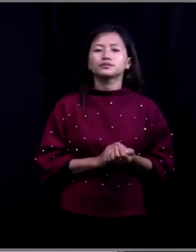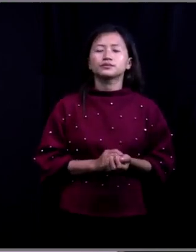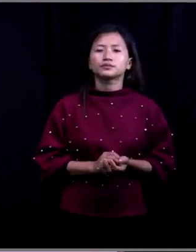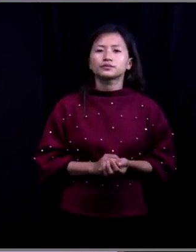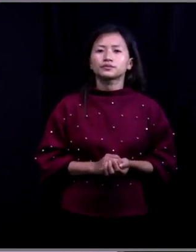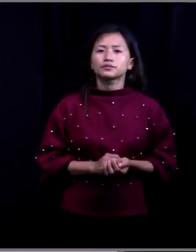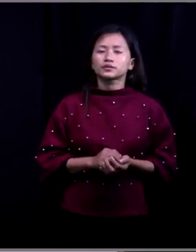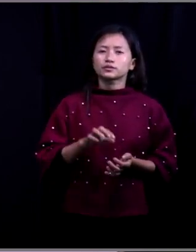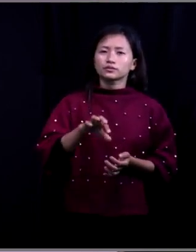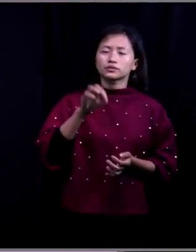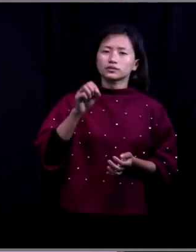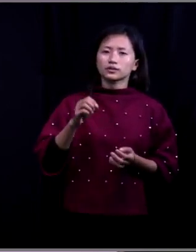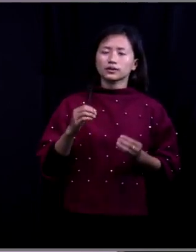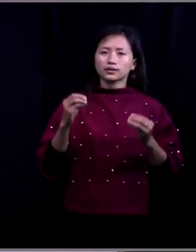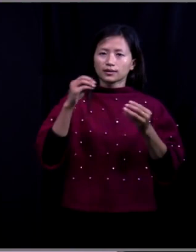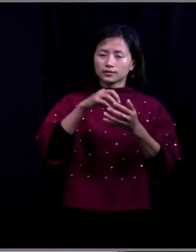it will contain